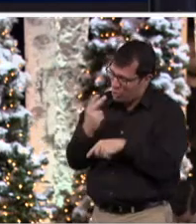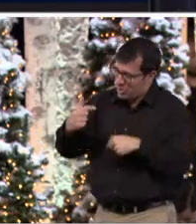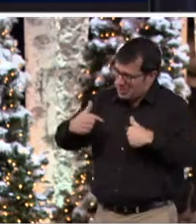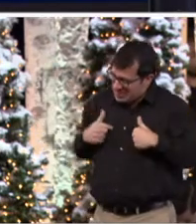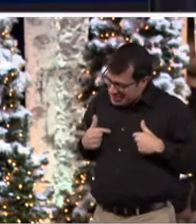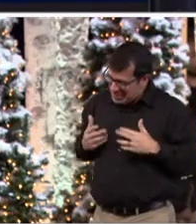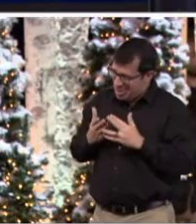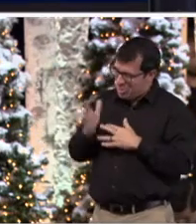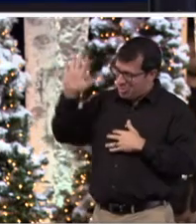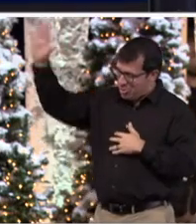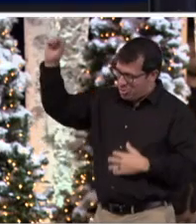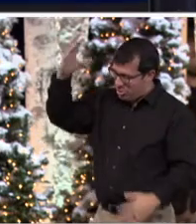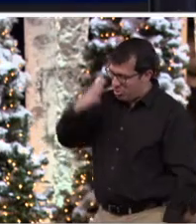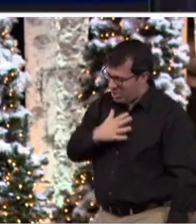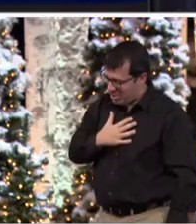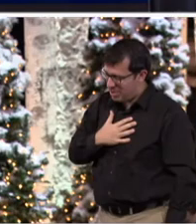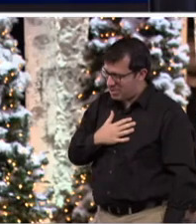grace.